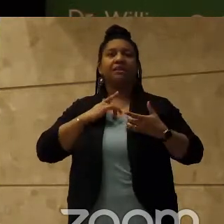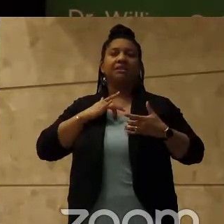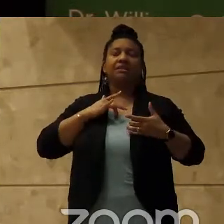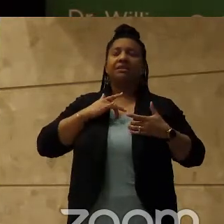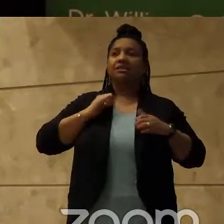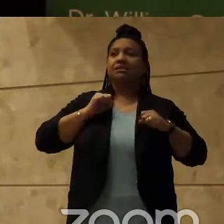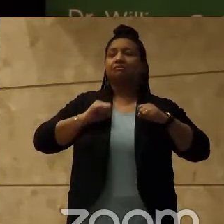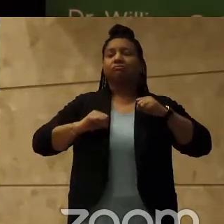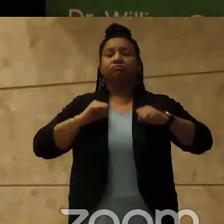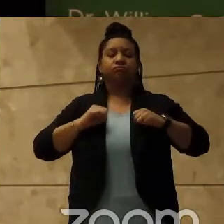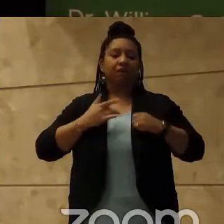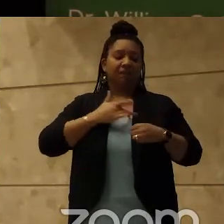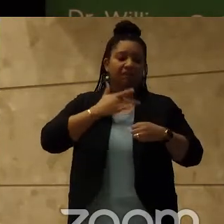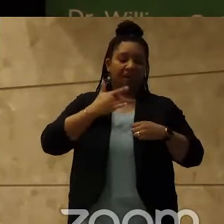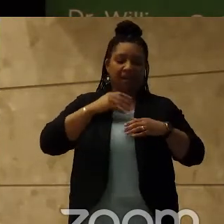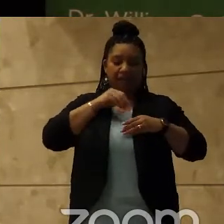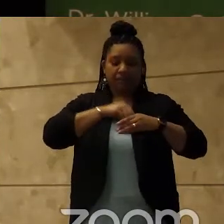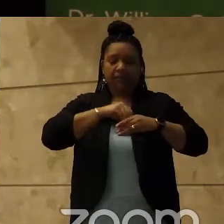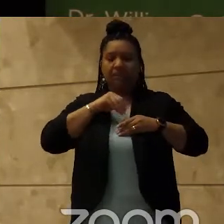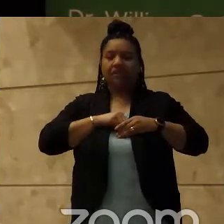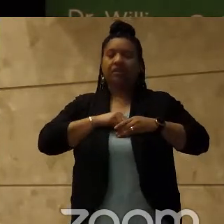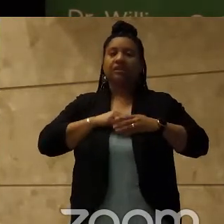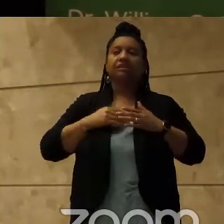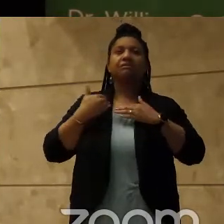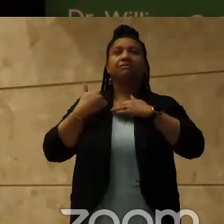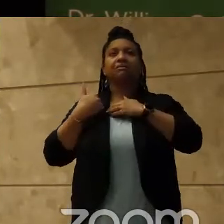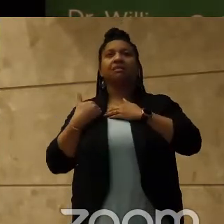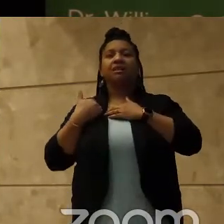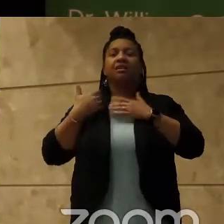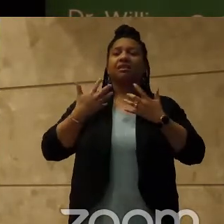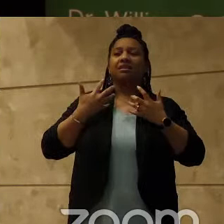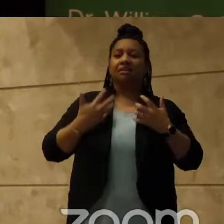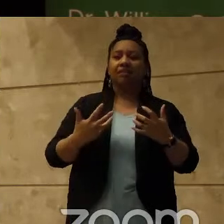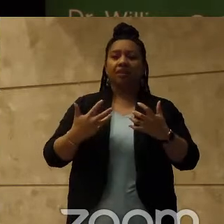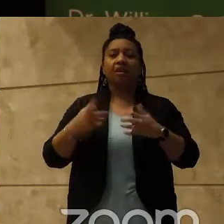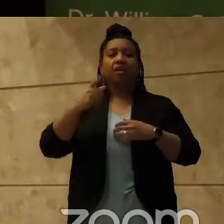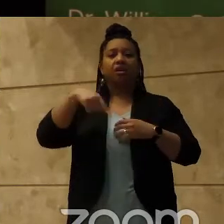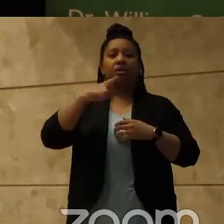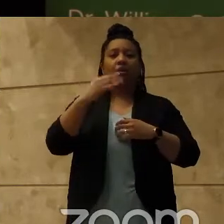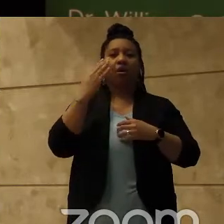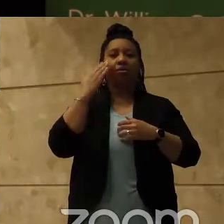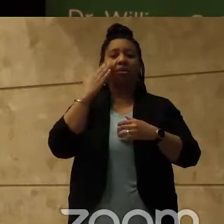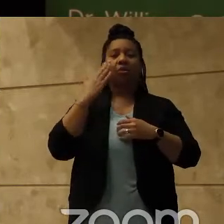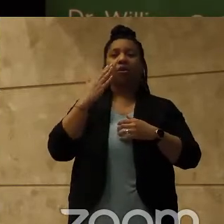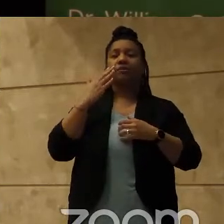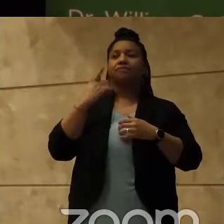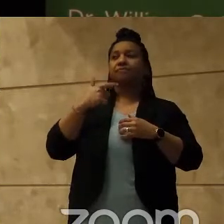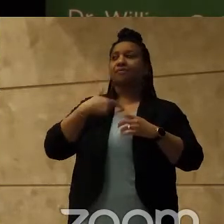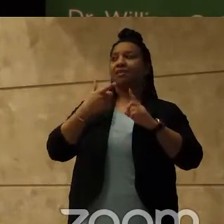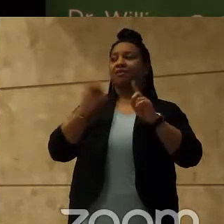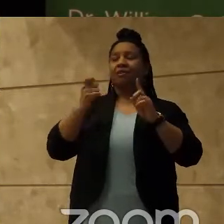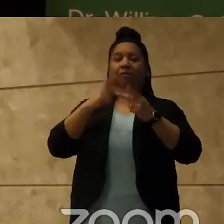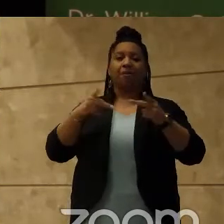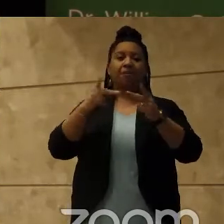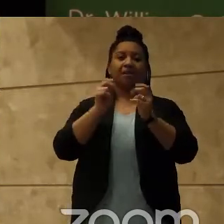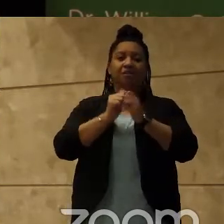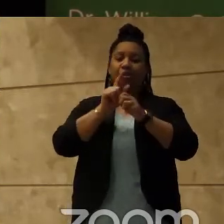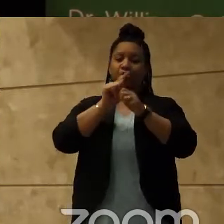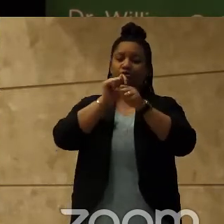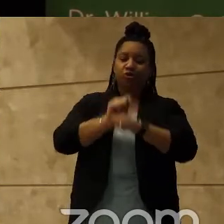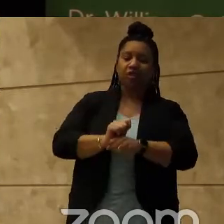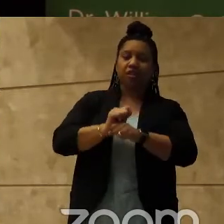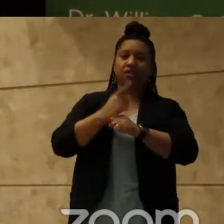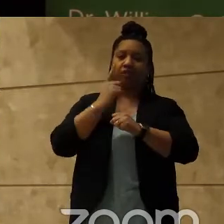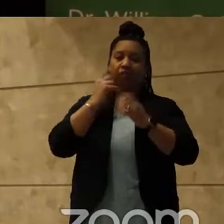heaviness. I'm also here to tell you, some of you know I'm from a place with a particular tradition of mourning.